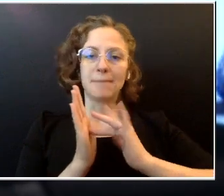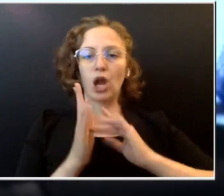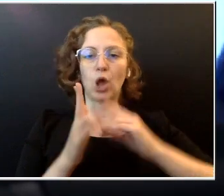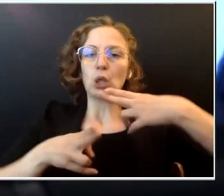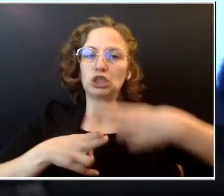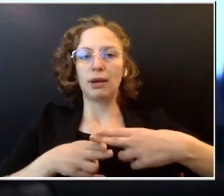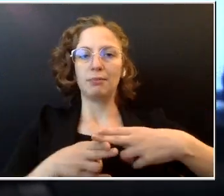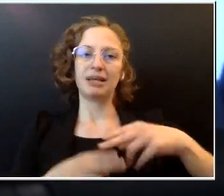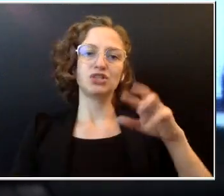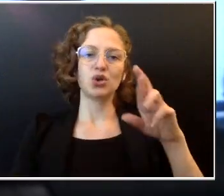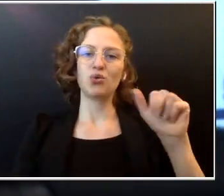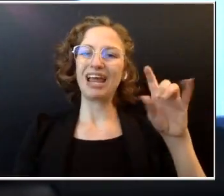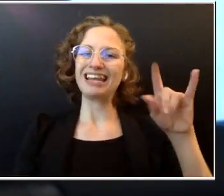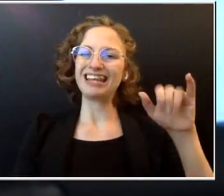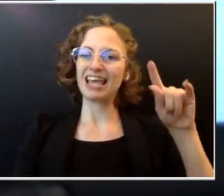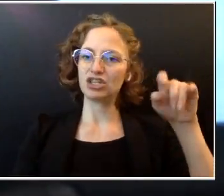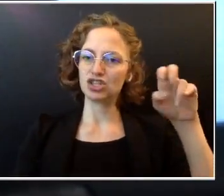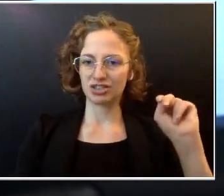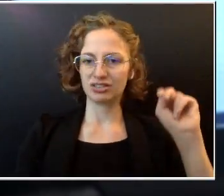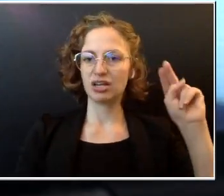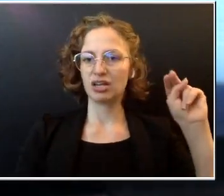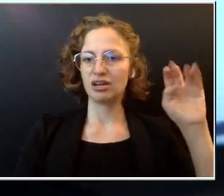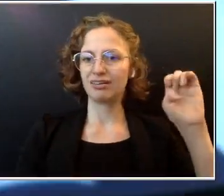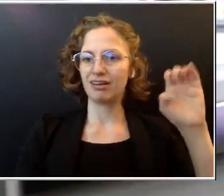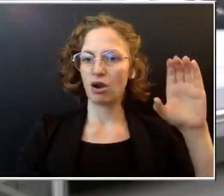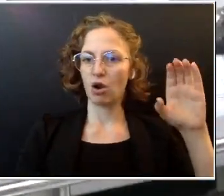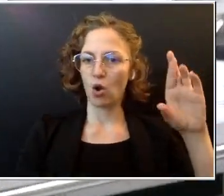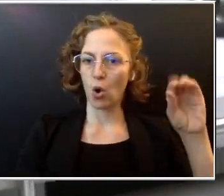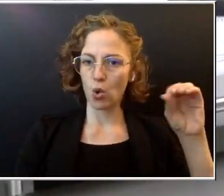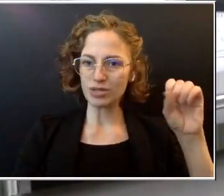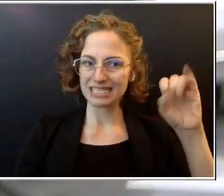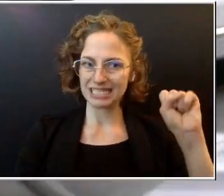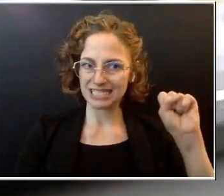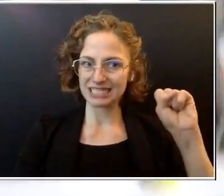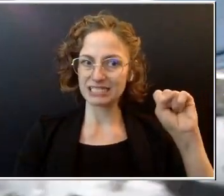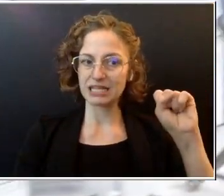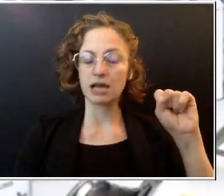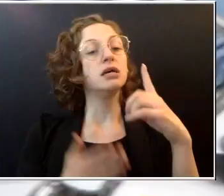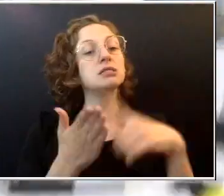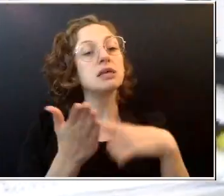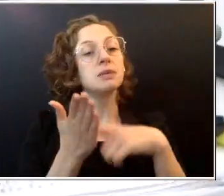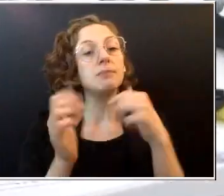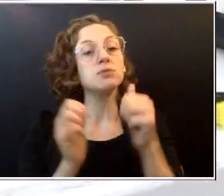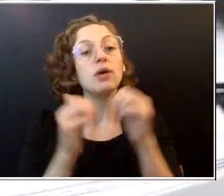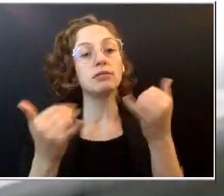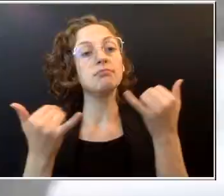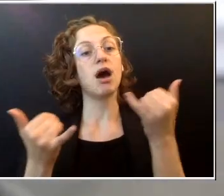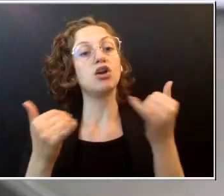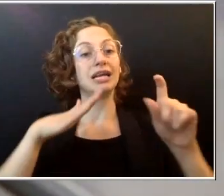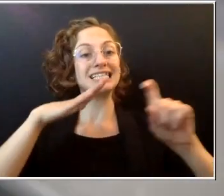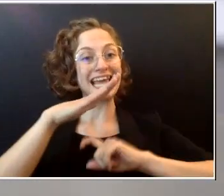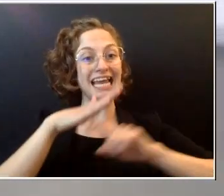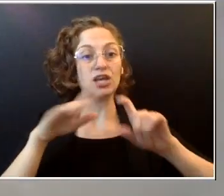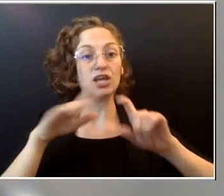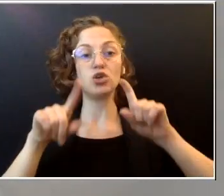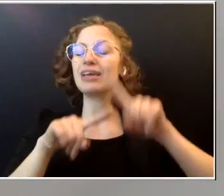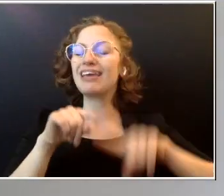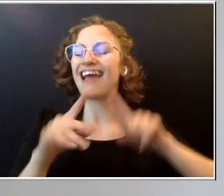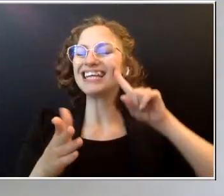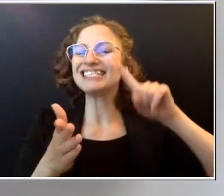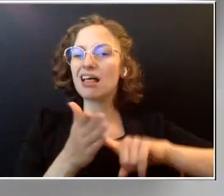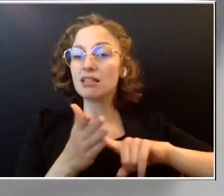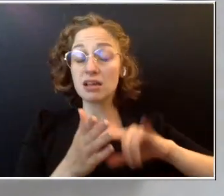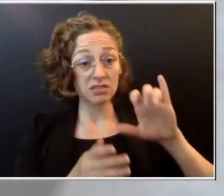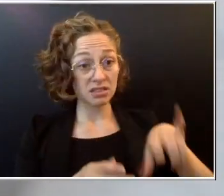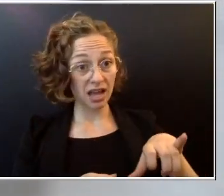tissue, but sometimes with our modern day scanning, you can't tell whether it's active melanoma or if it's broken down tissue due